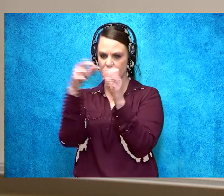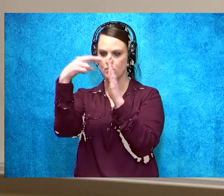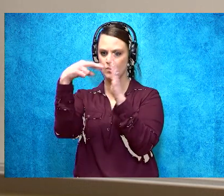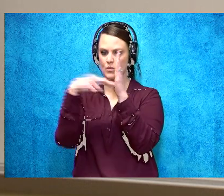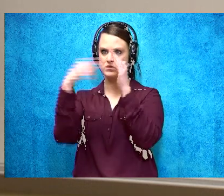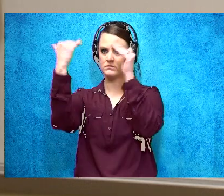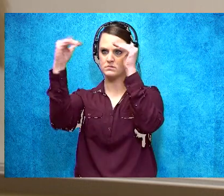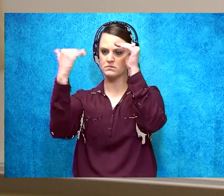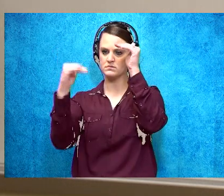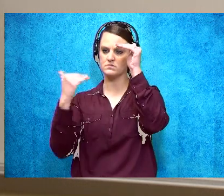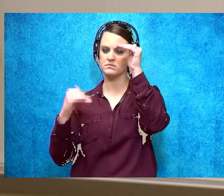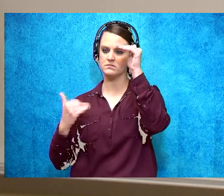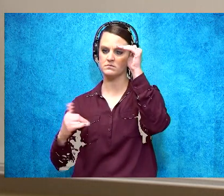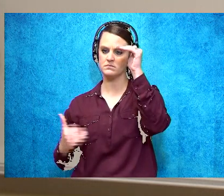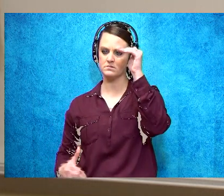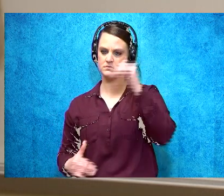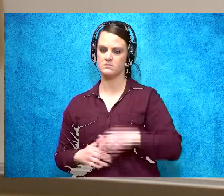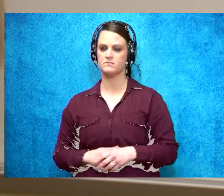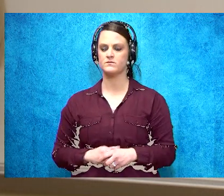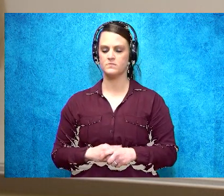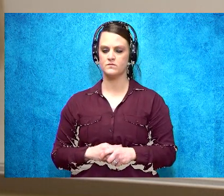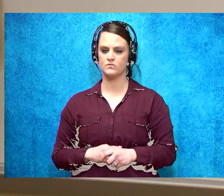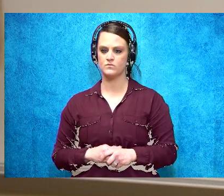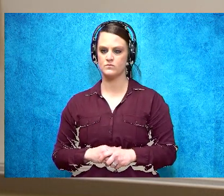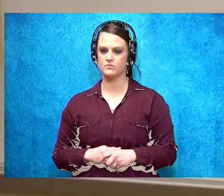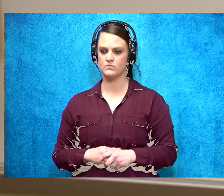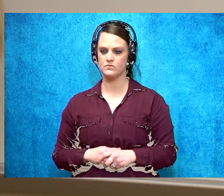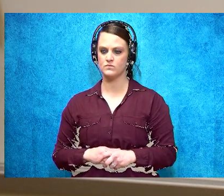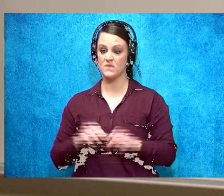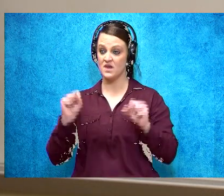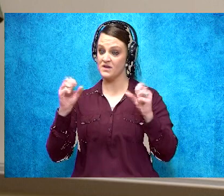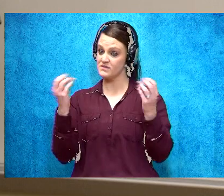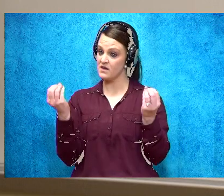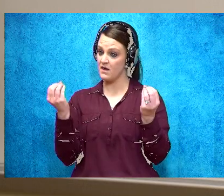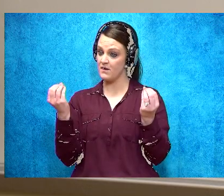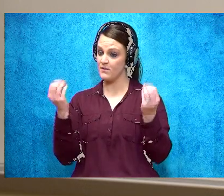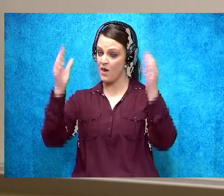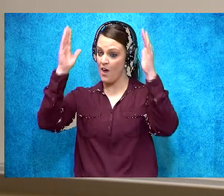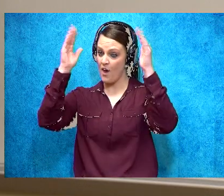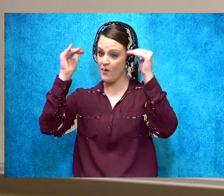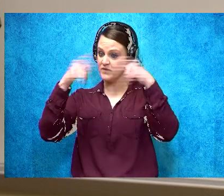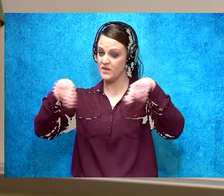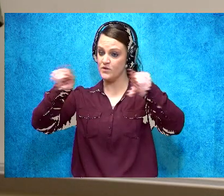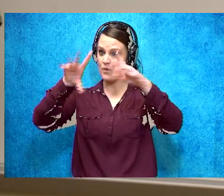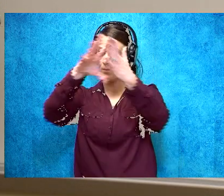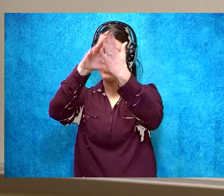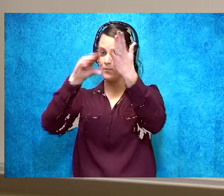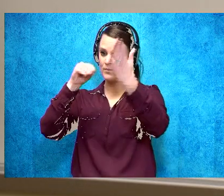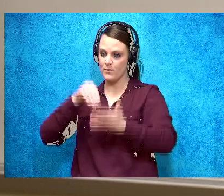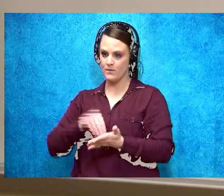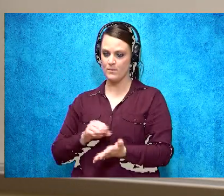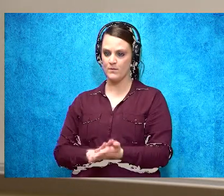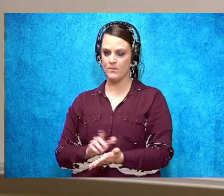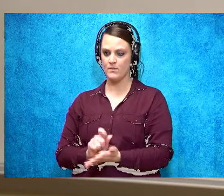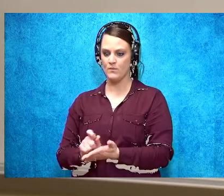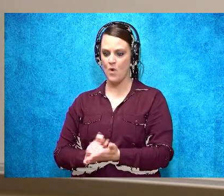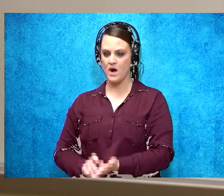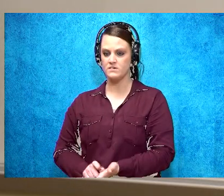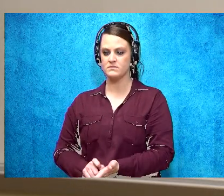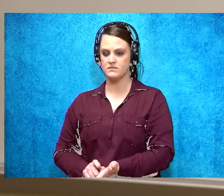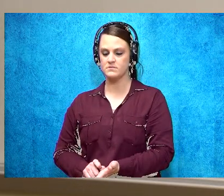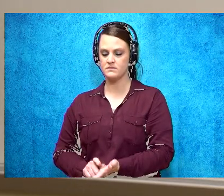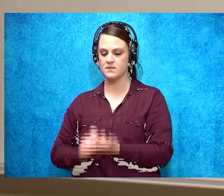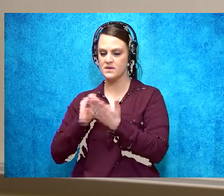operation formula. Okay? So hopefully you have written that down to help you with